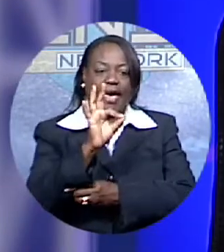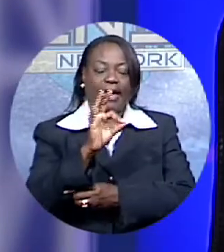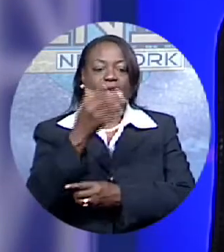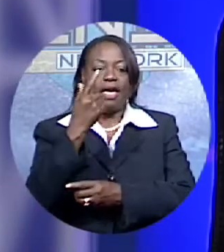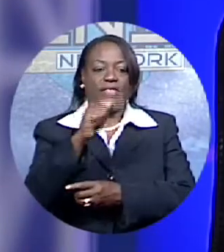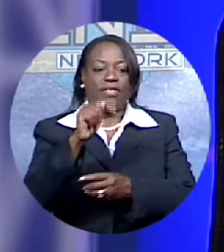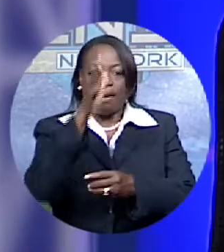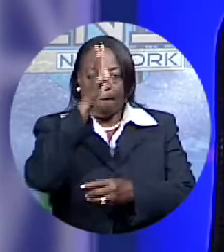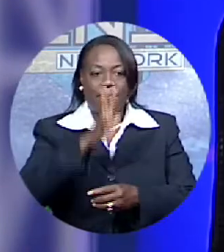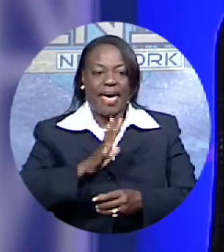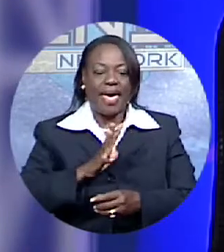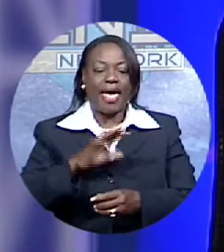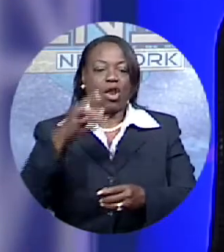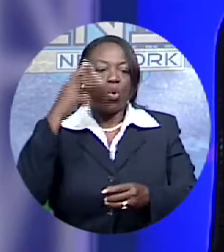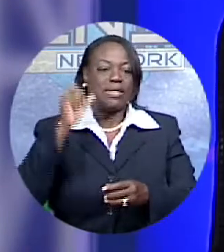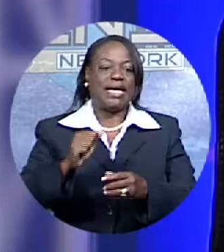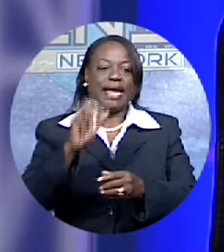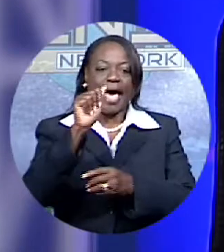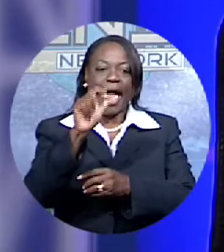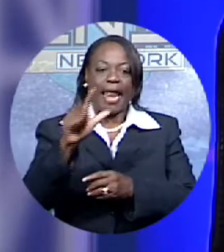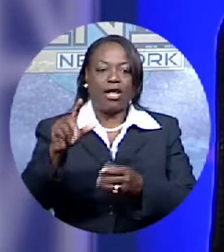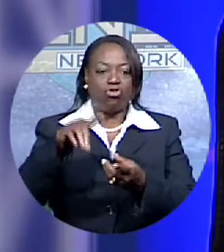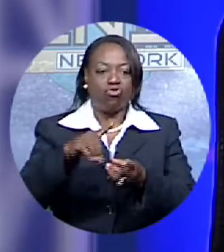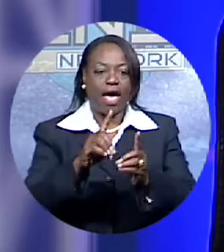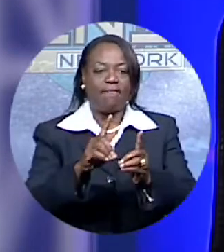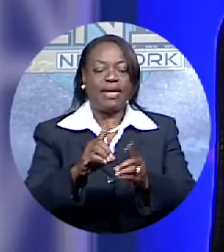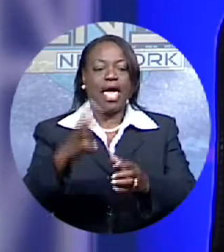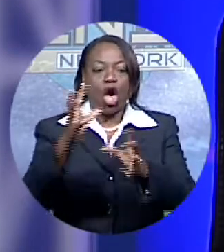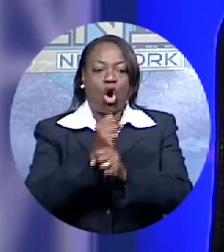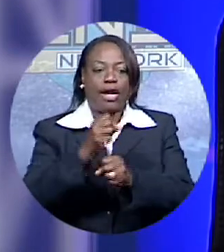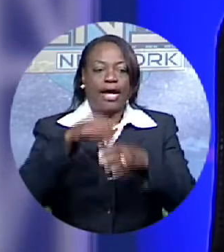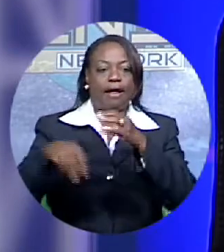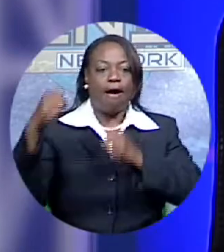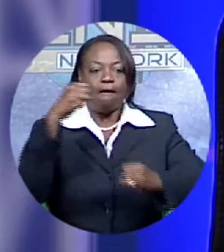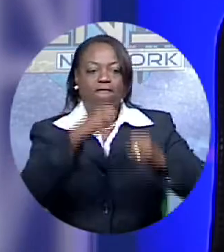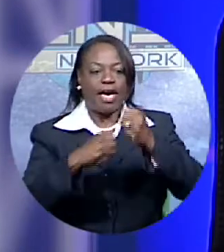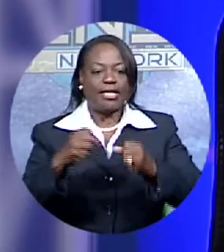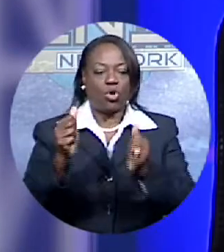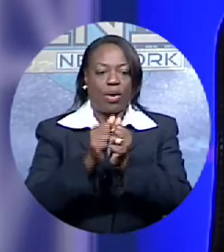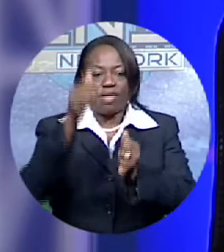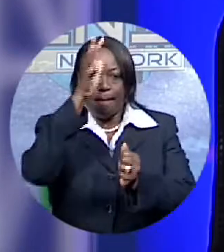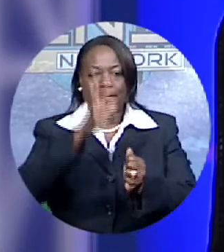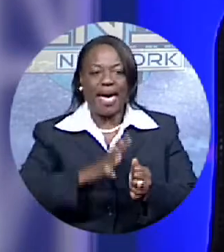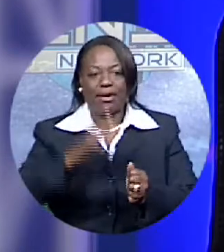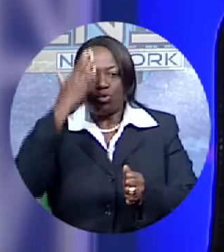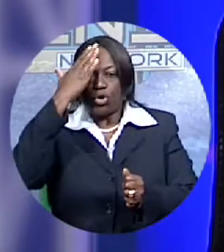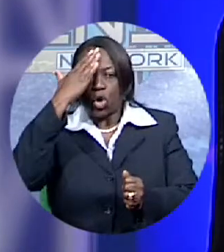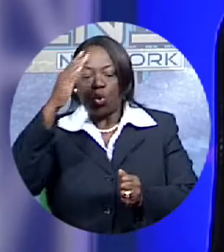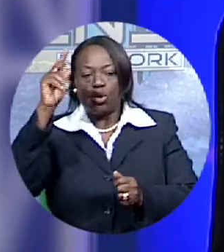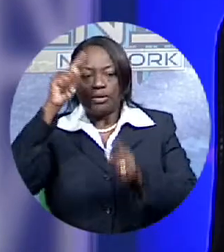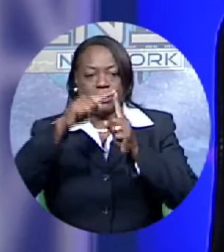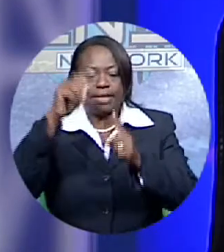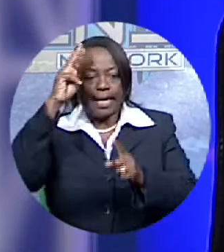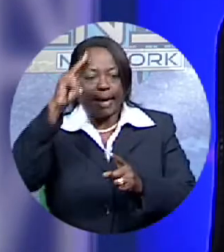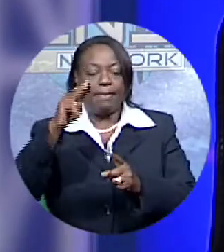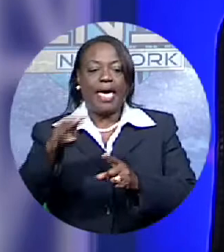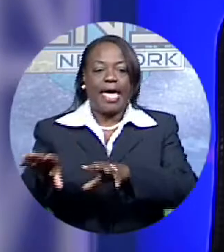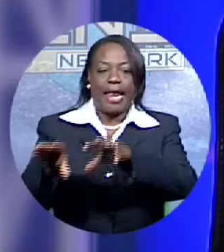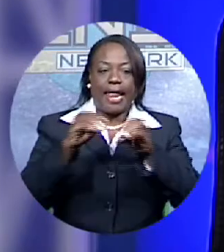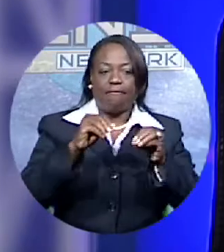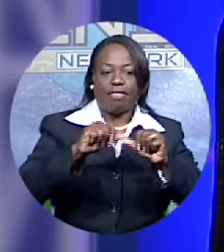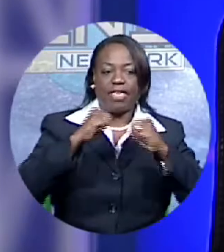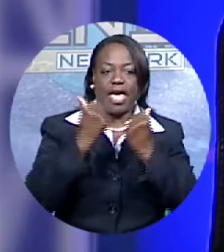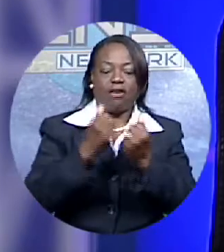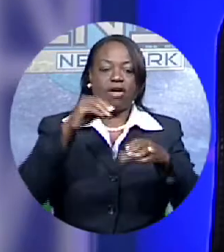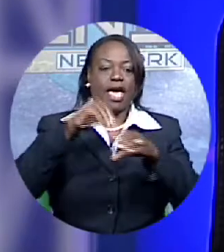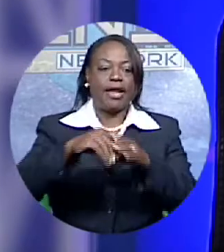at an Allen Drive when he got into an altercation with a man known to him. He was subsequently stabbed to the back. The suspect then left the area in a